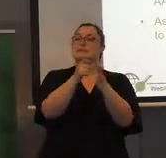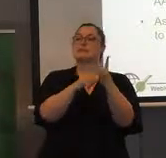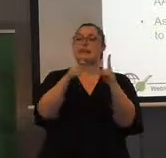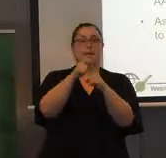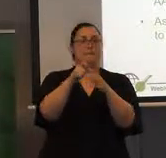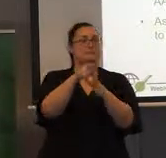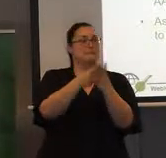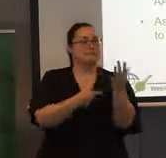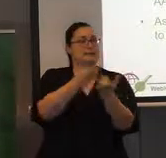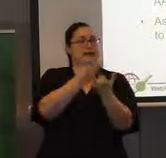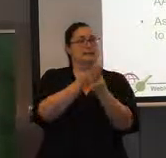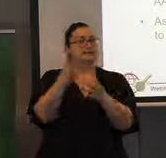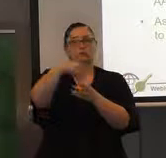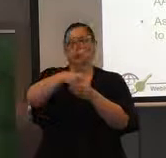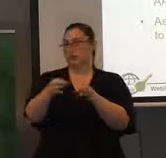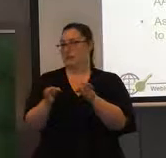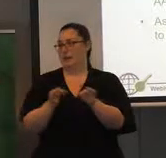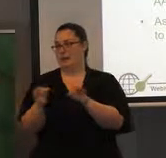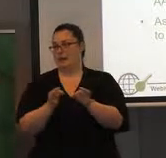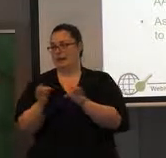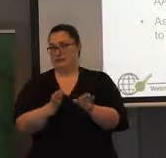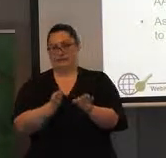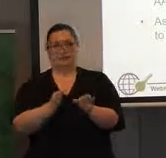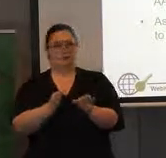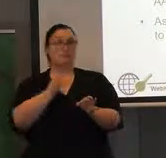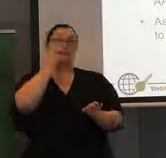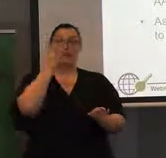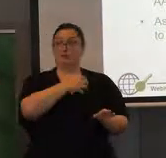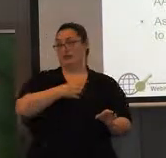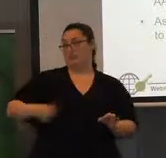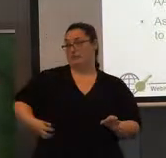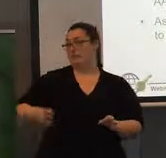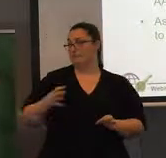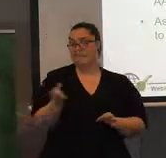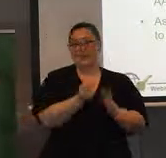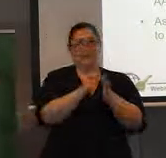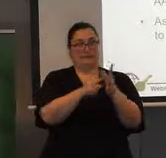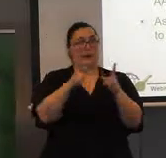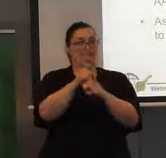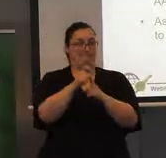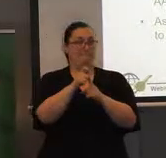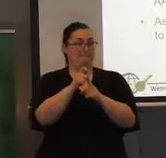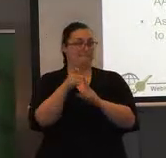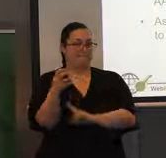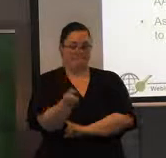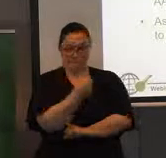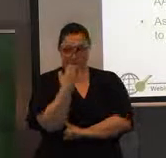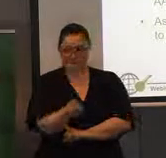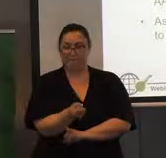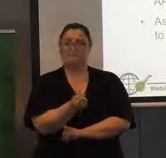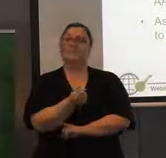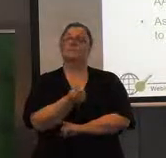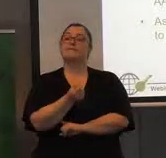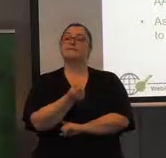organization's disability access and inclusion plan. You'll find every level of government will have one of these. It's called a DAPE,